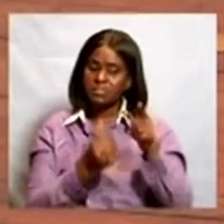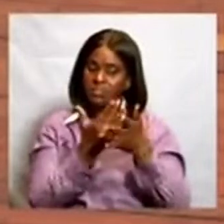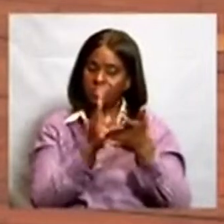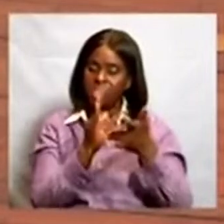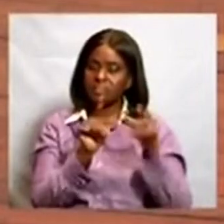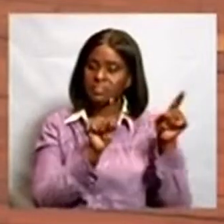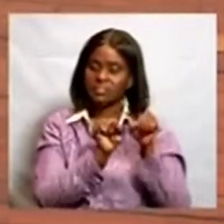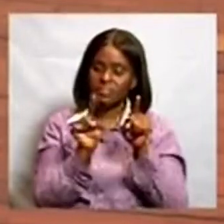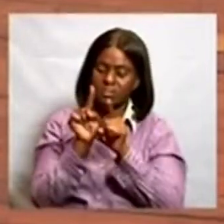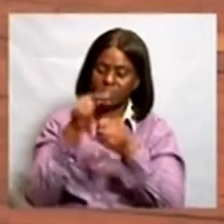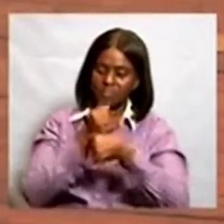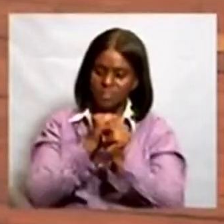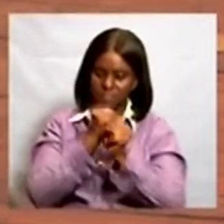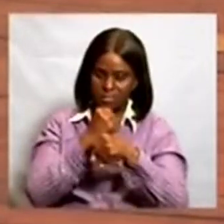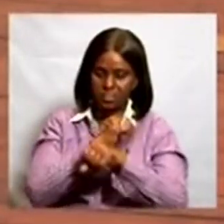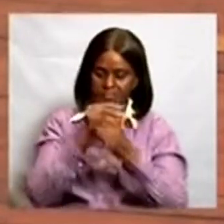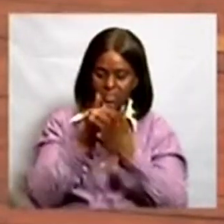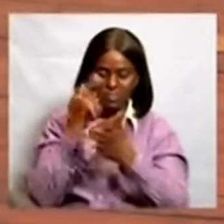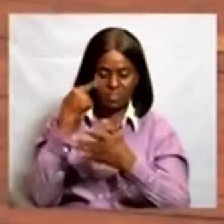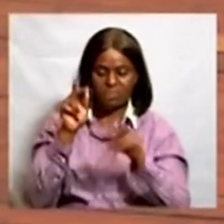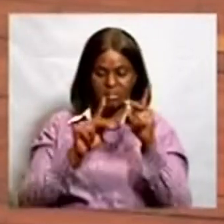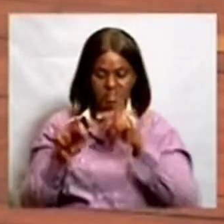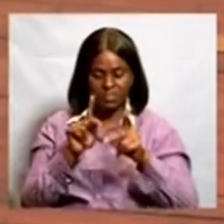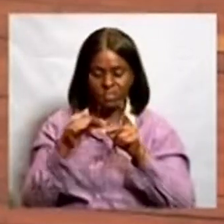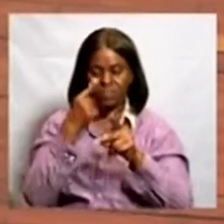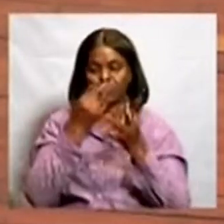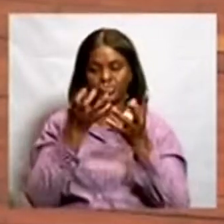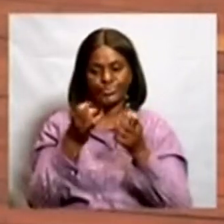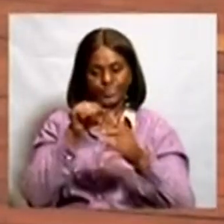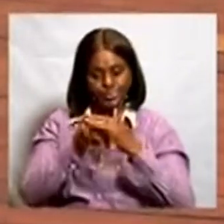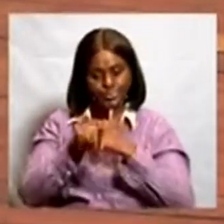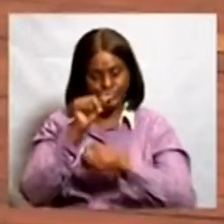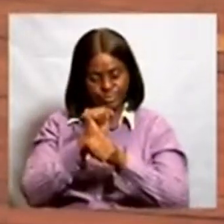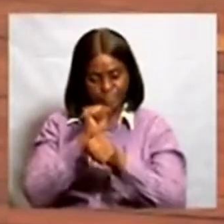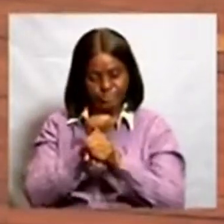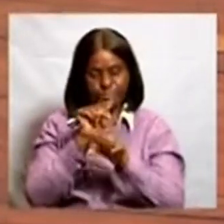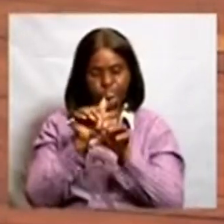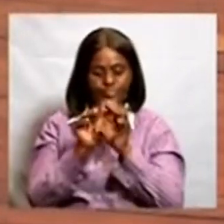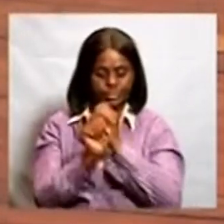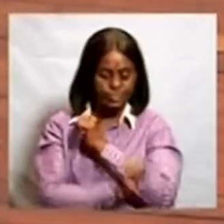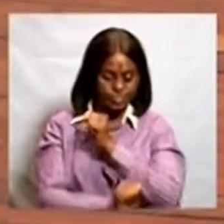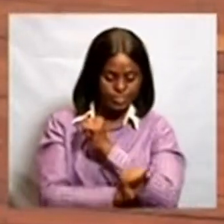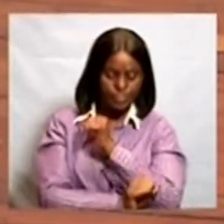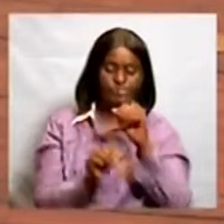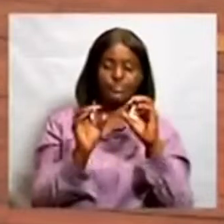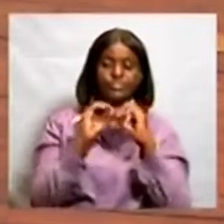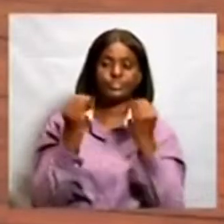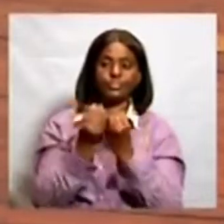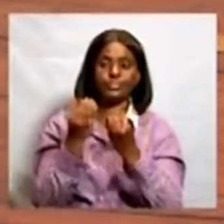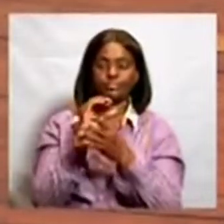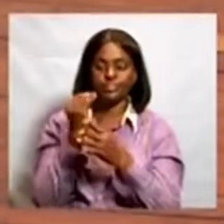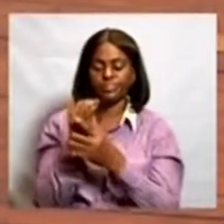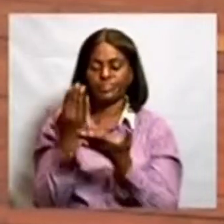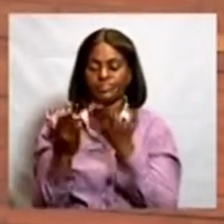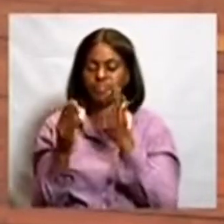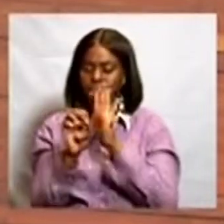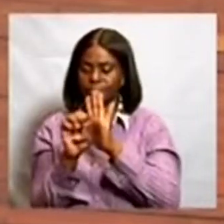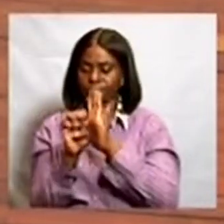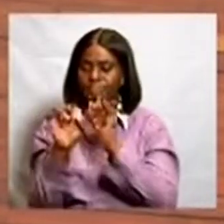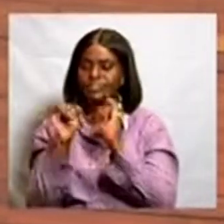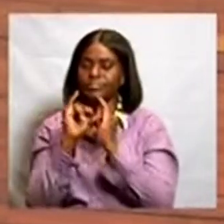make it mandatory for people seeking employment in a state organization or state